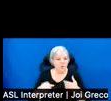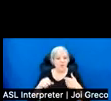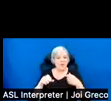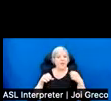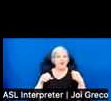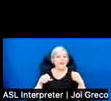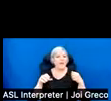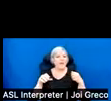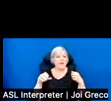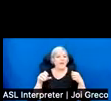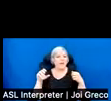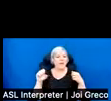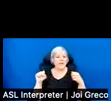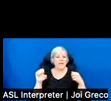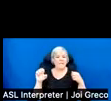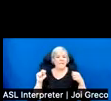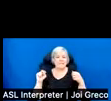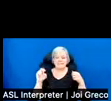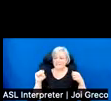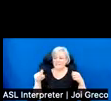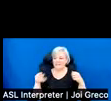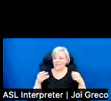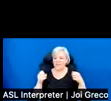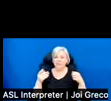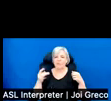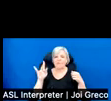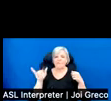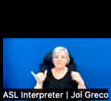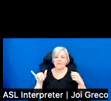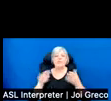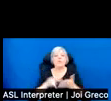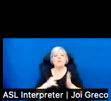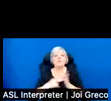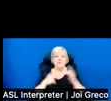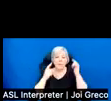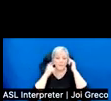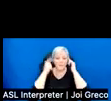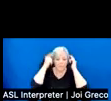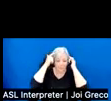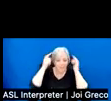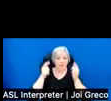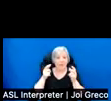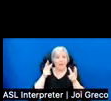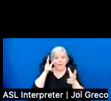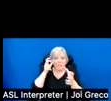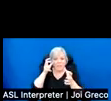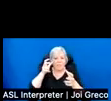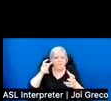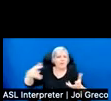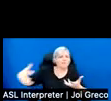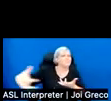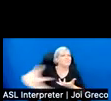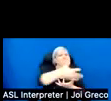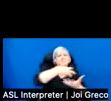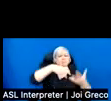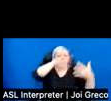known as electroencephalography. So what that is it's a collection of all those images of all the different signals that are put together into a